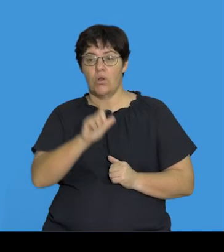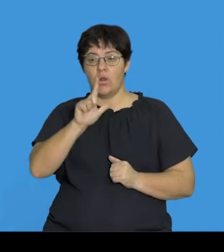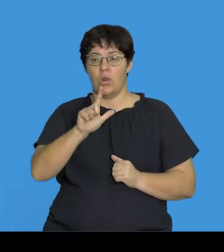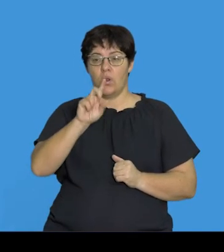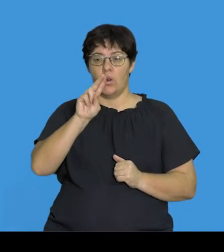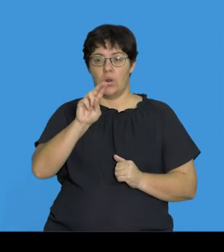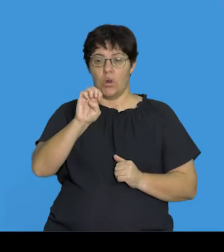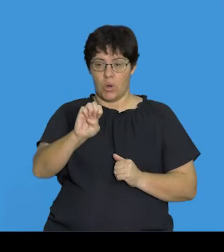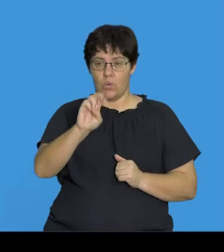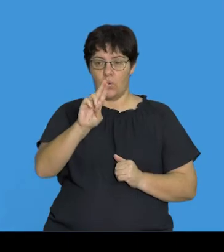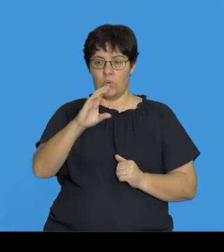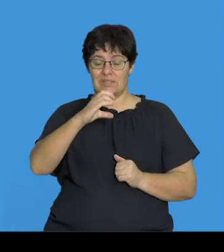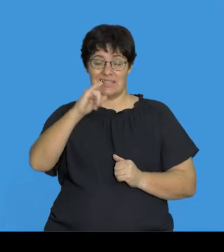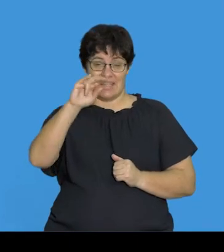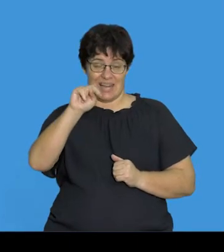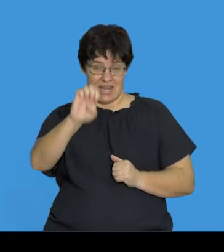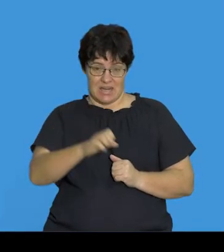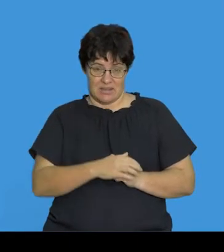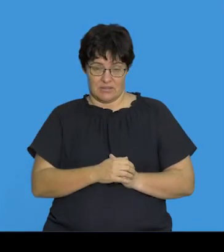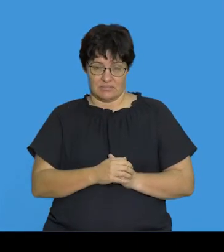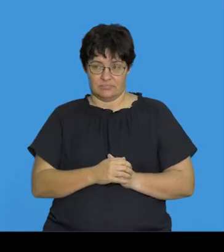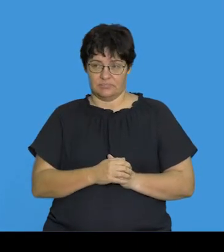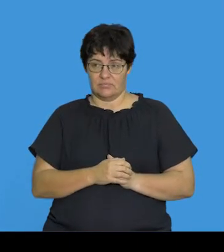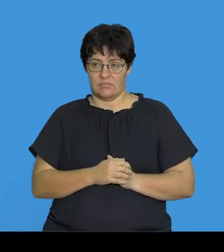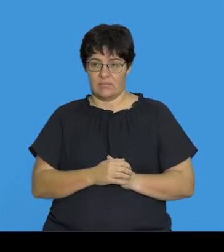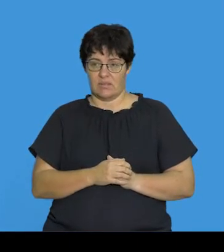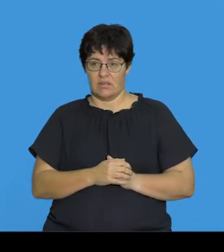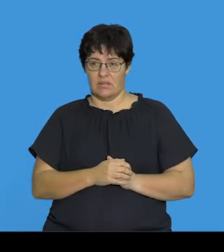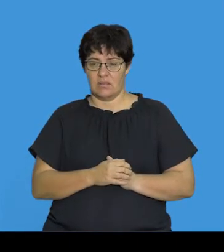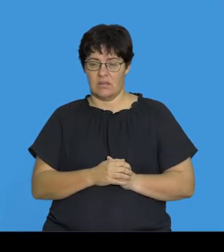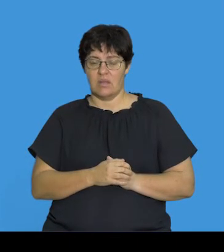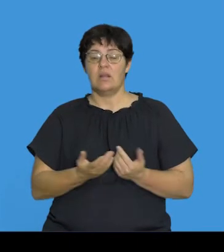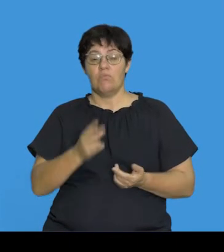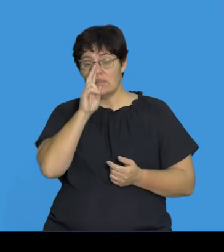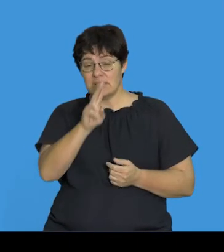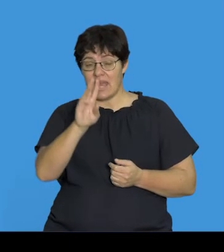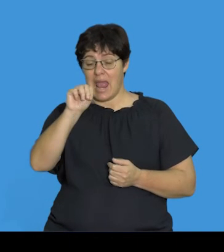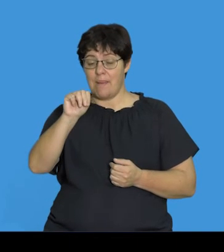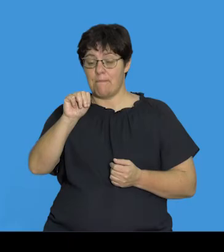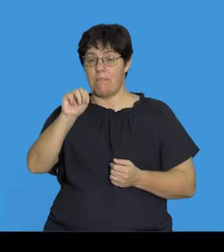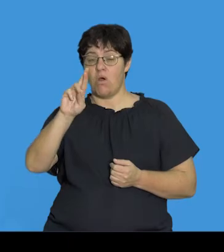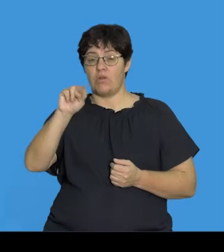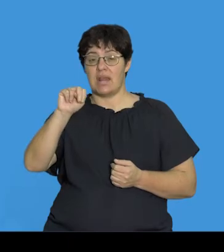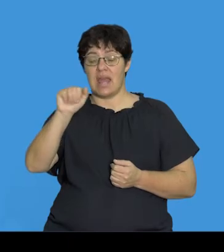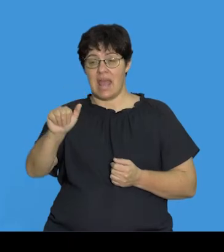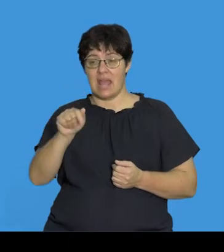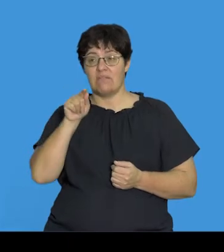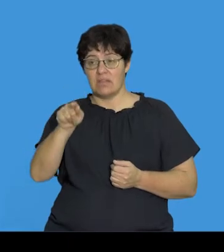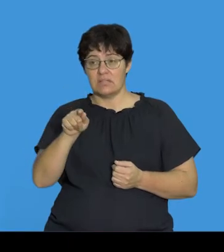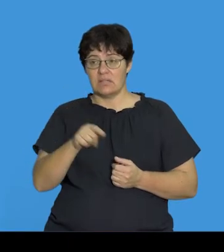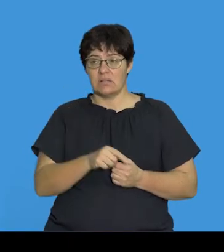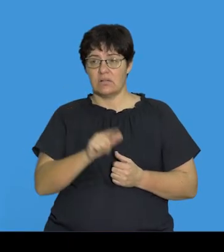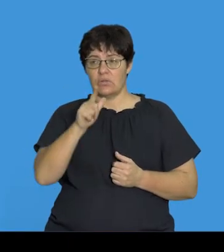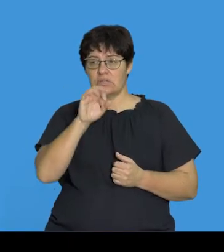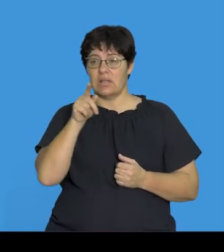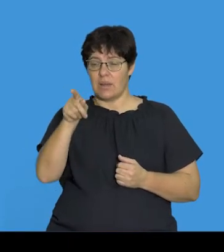leucine, and that is right here, you will notice that the mRNA for that amino acid